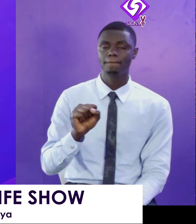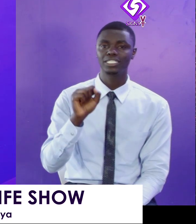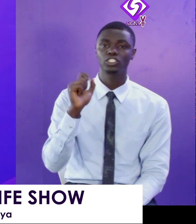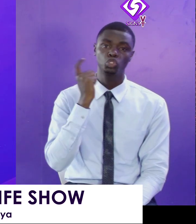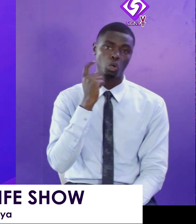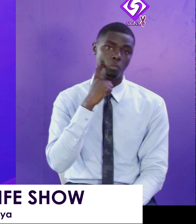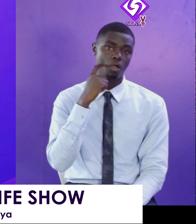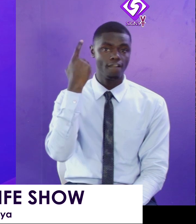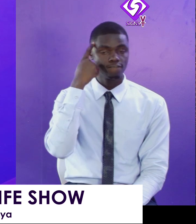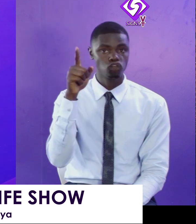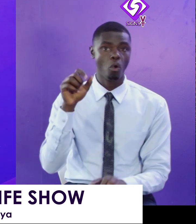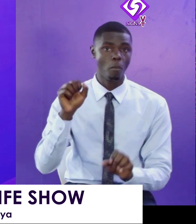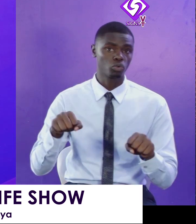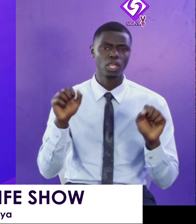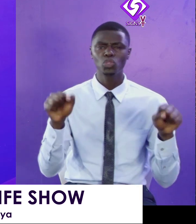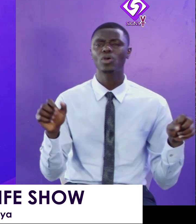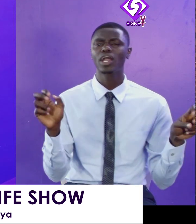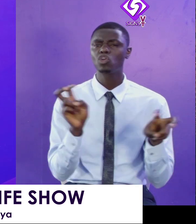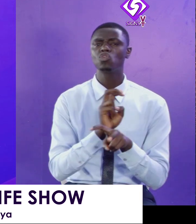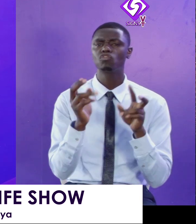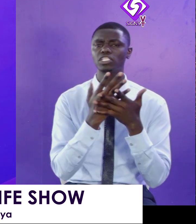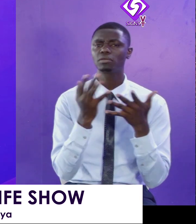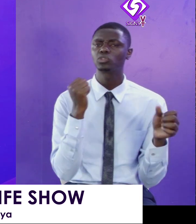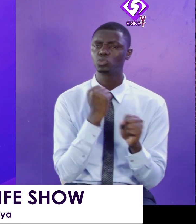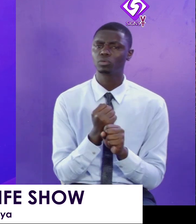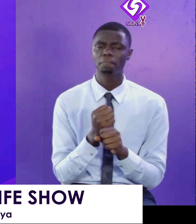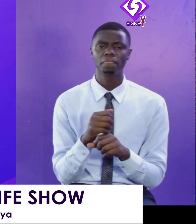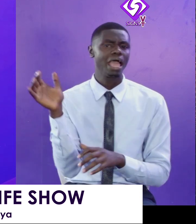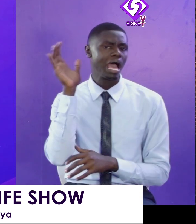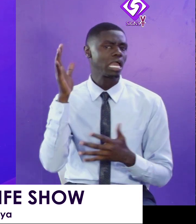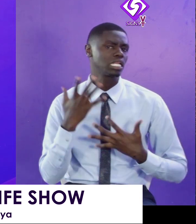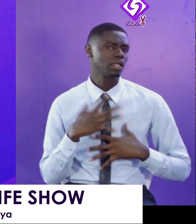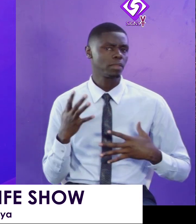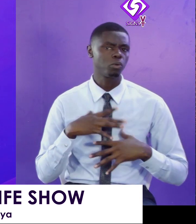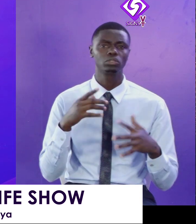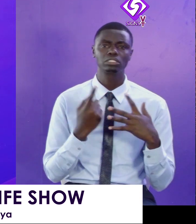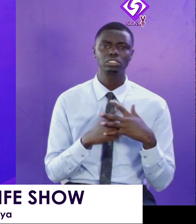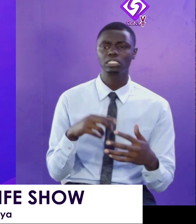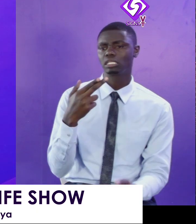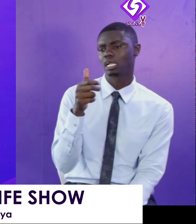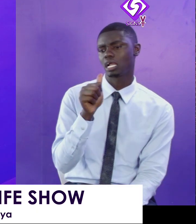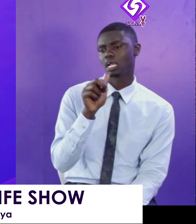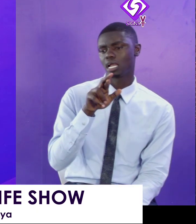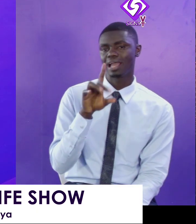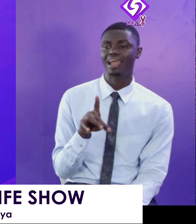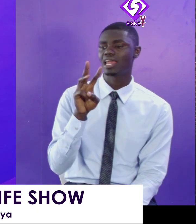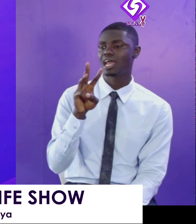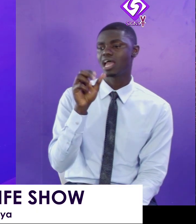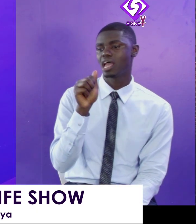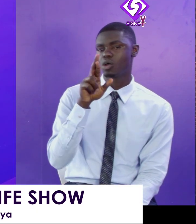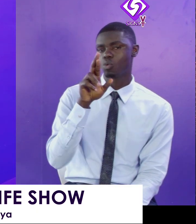for something to do. I hear people getting into hardware, because of construction industry.